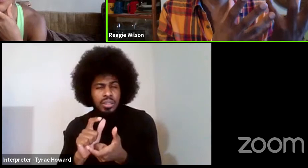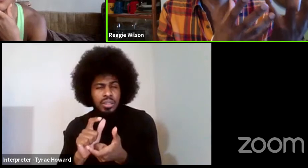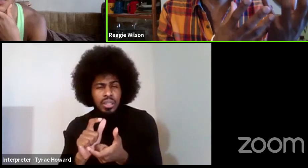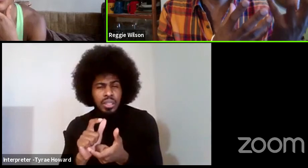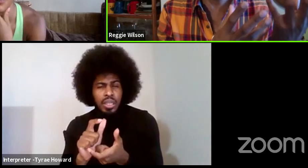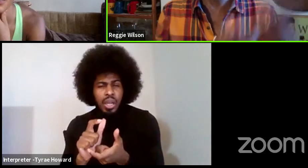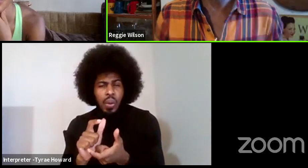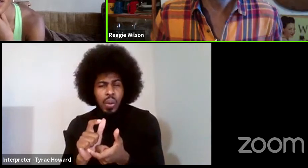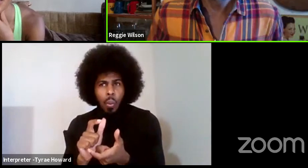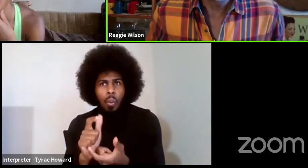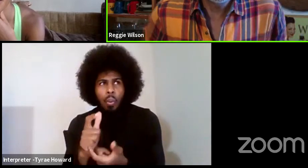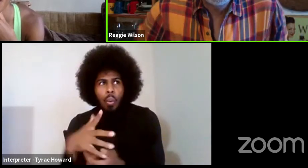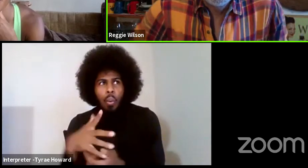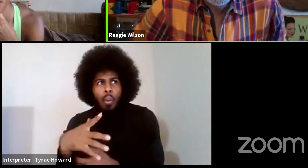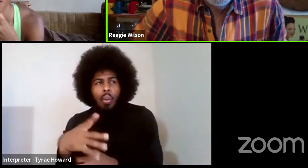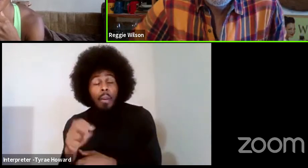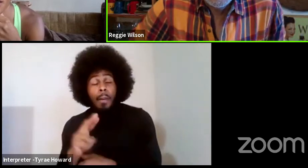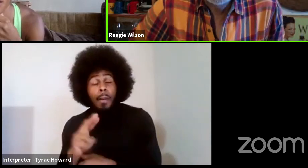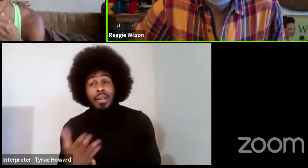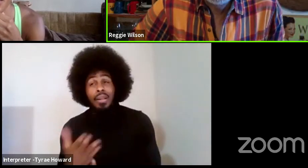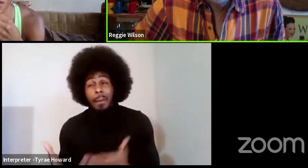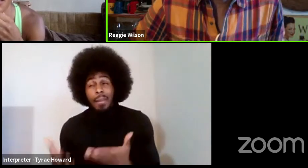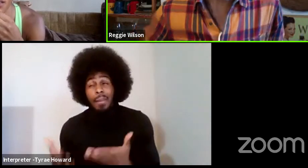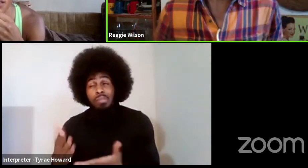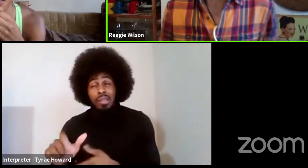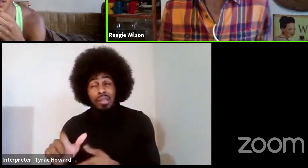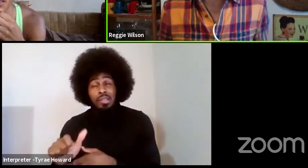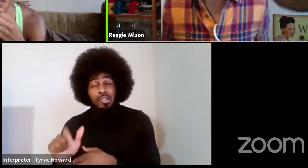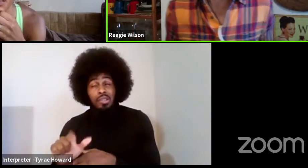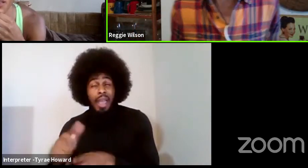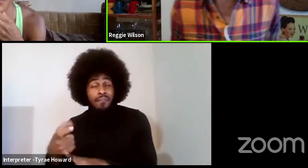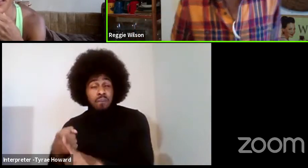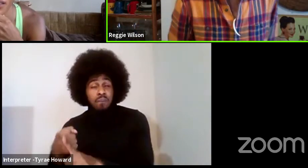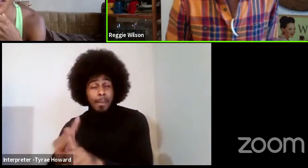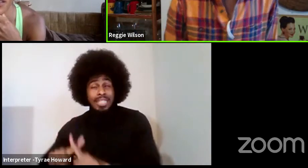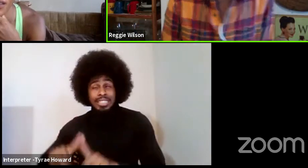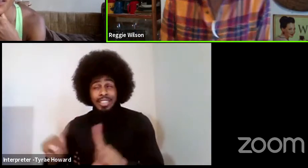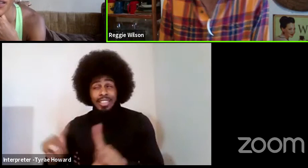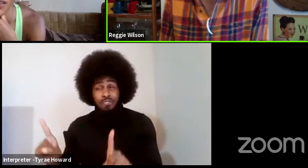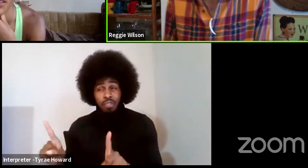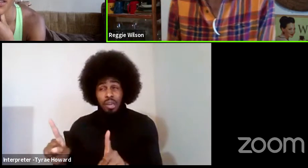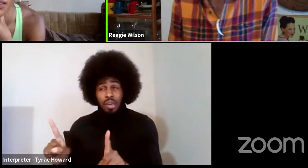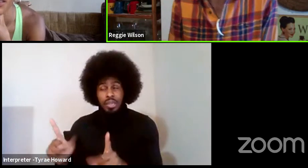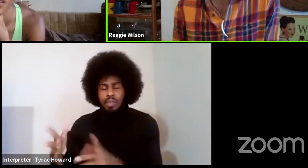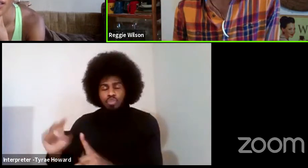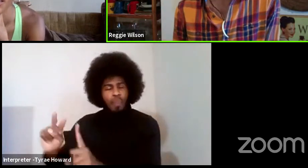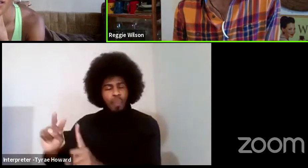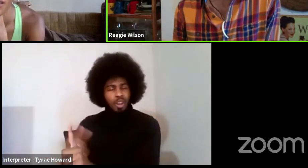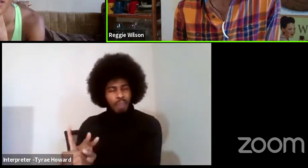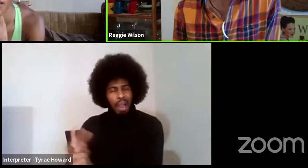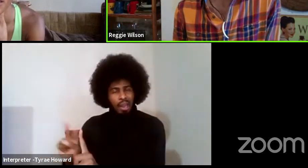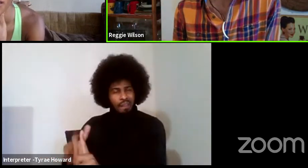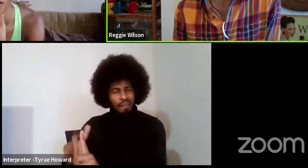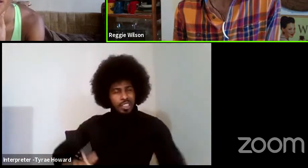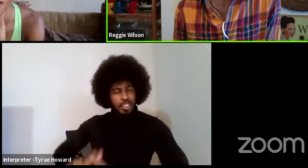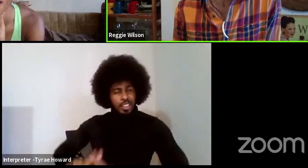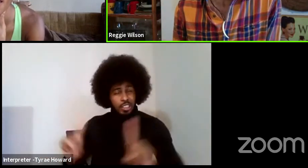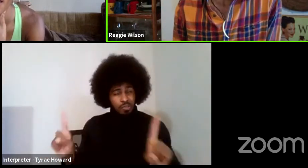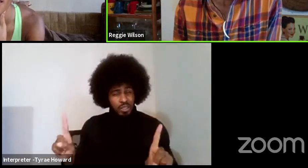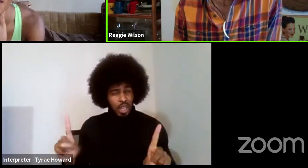different structure of what choreography is or what movement is or what dance is supposed to look